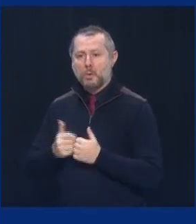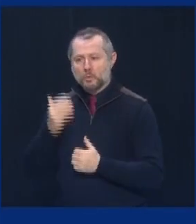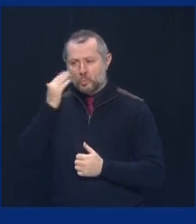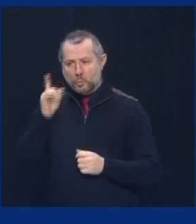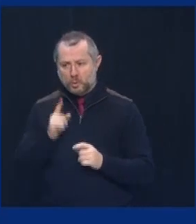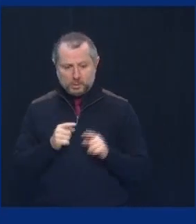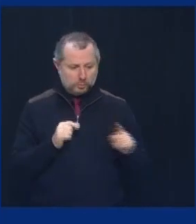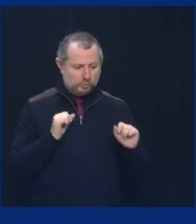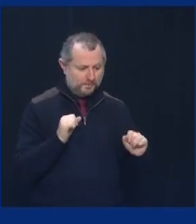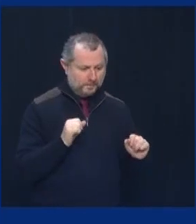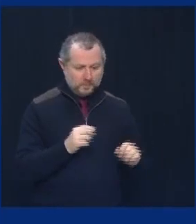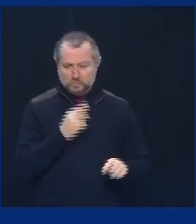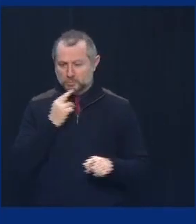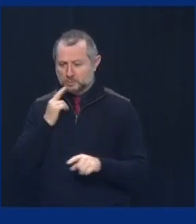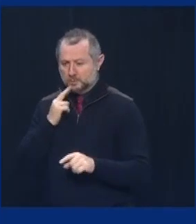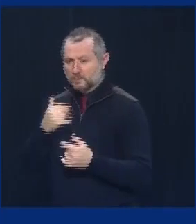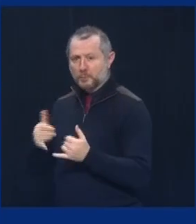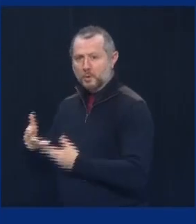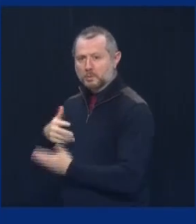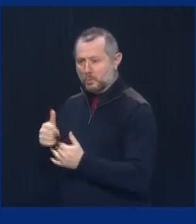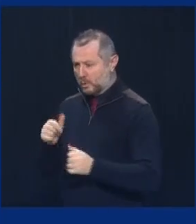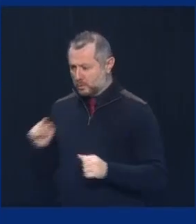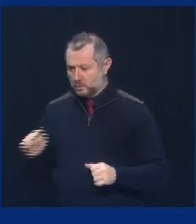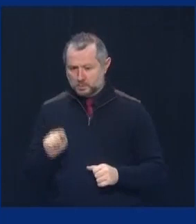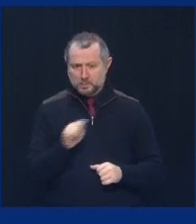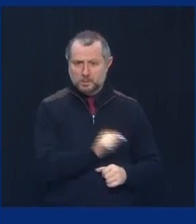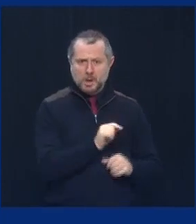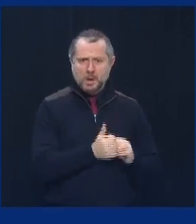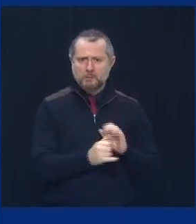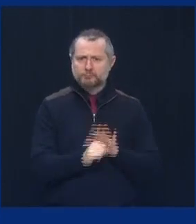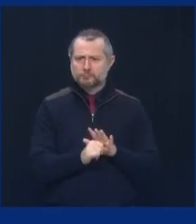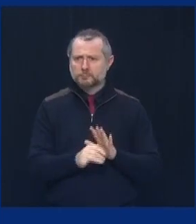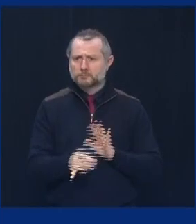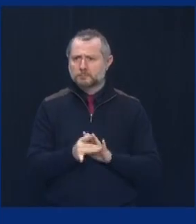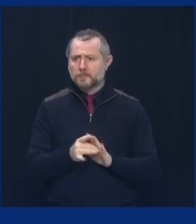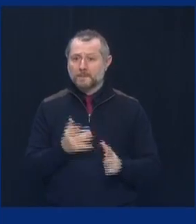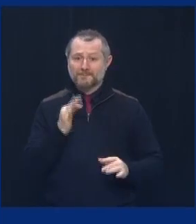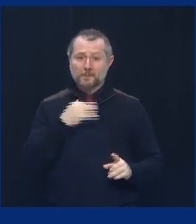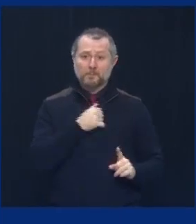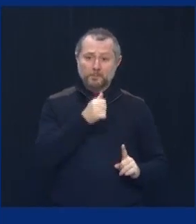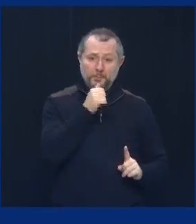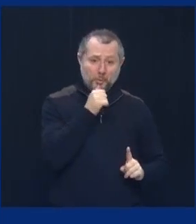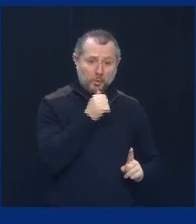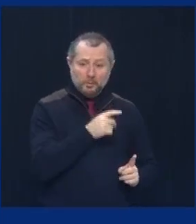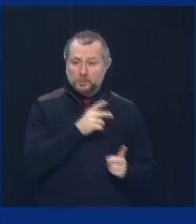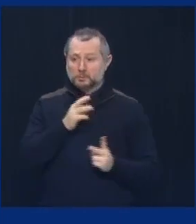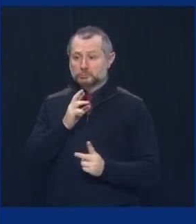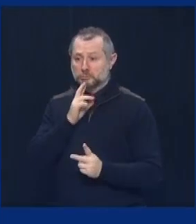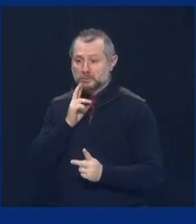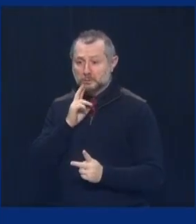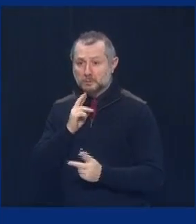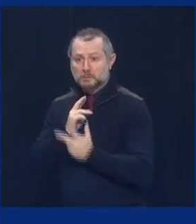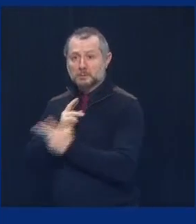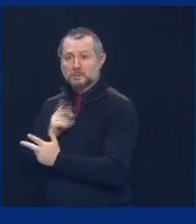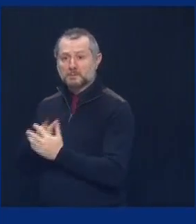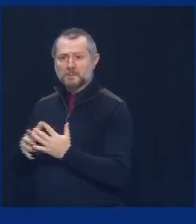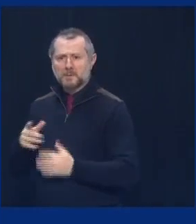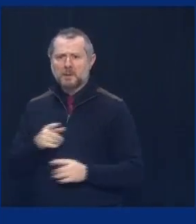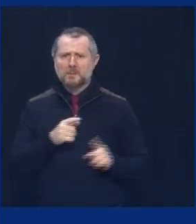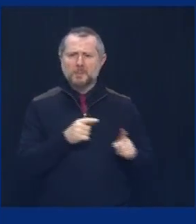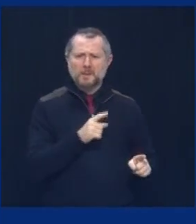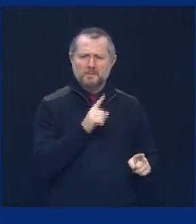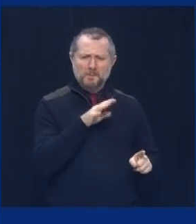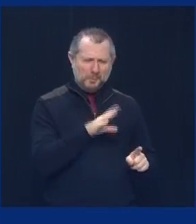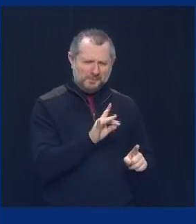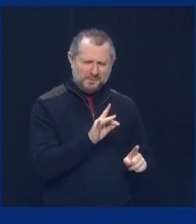other. And I think people are wondering if bars and restaurants account for 1.43% of cases,